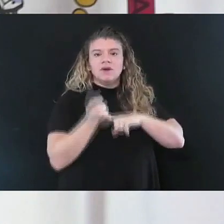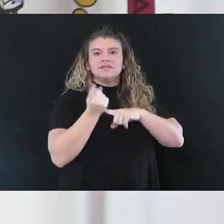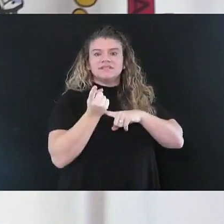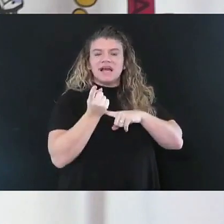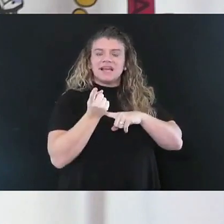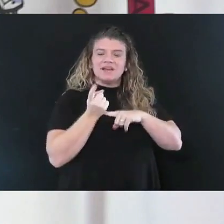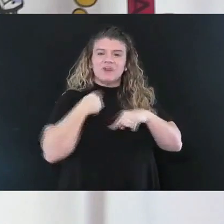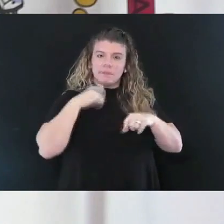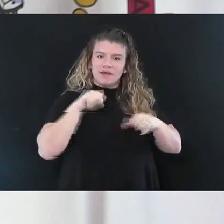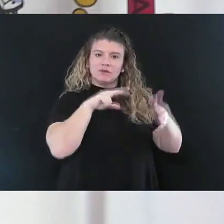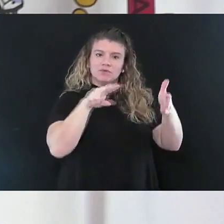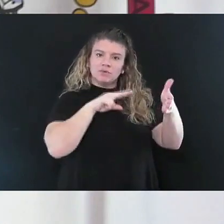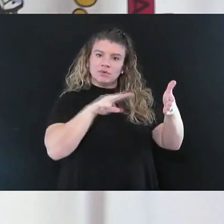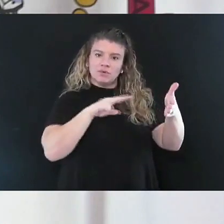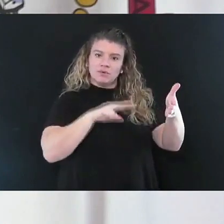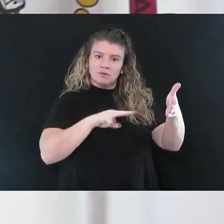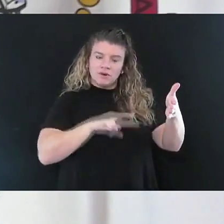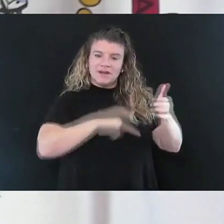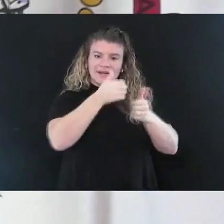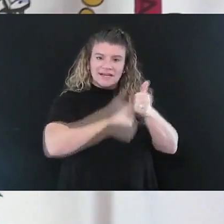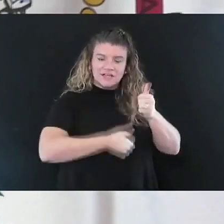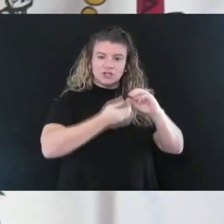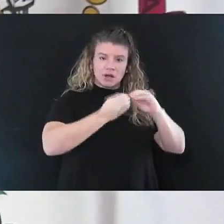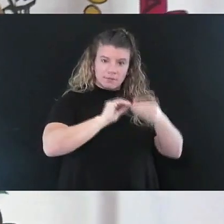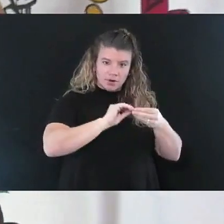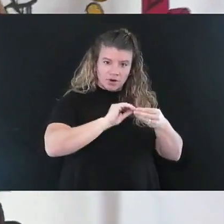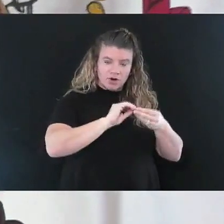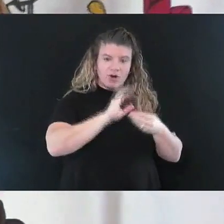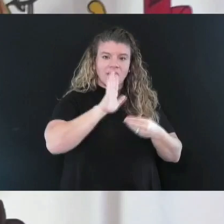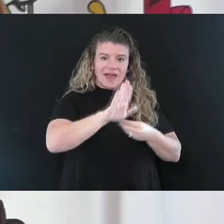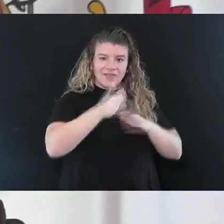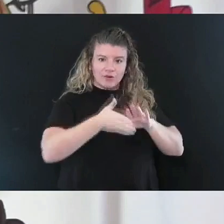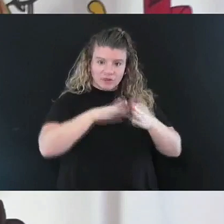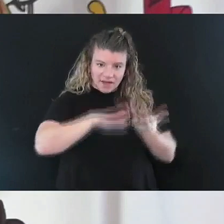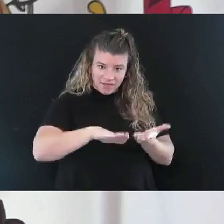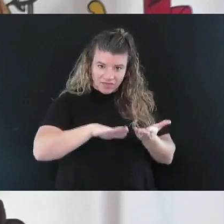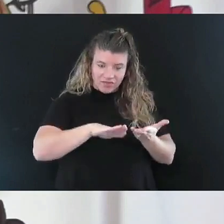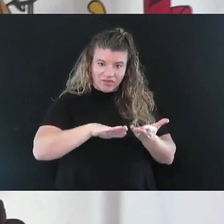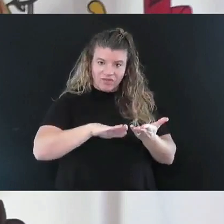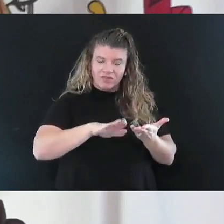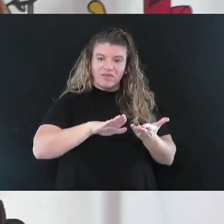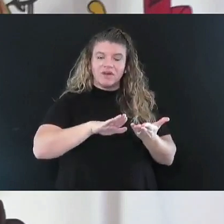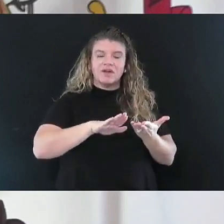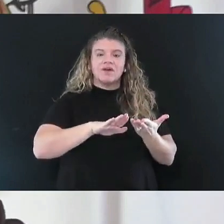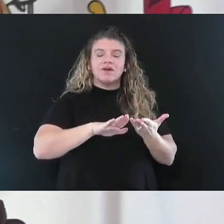to read the number of their death and their,